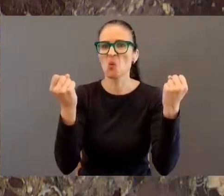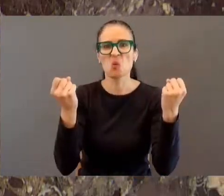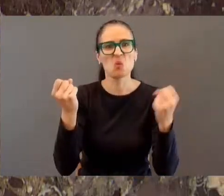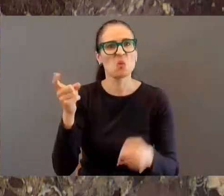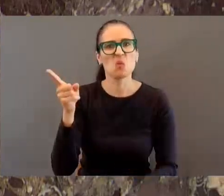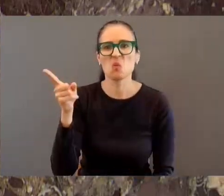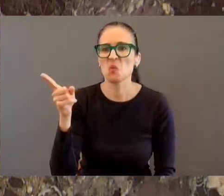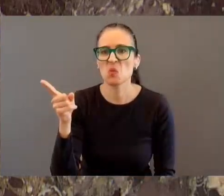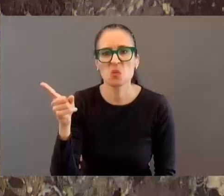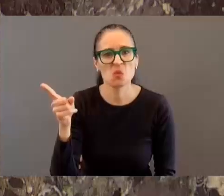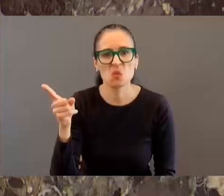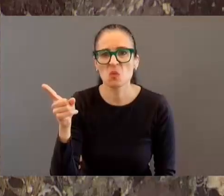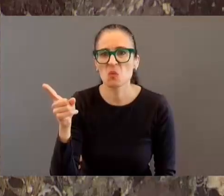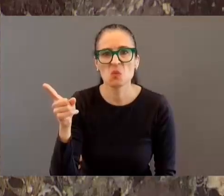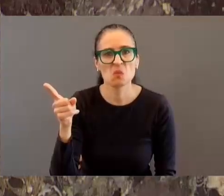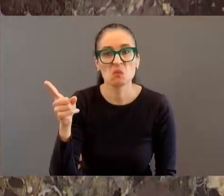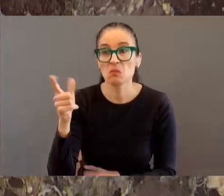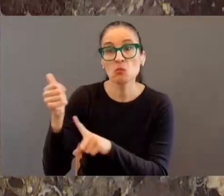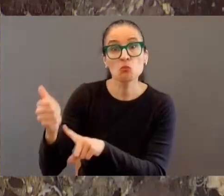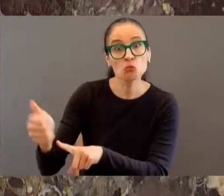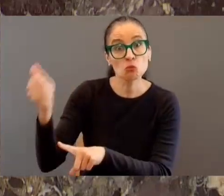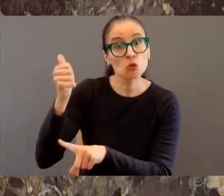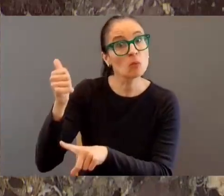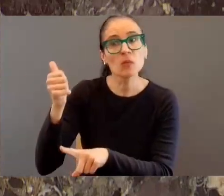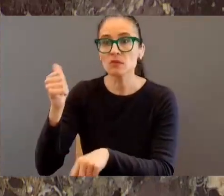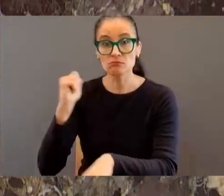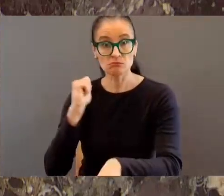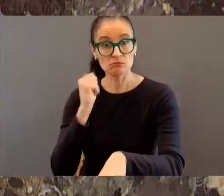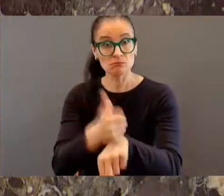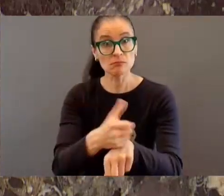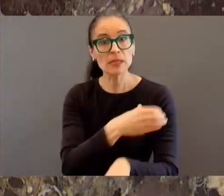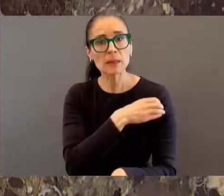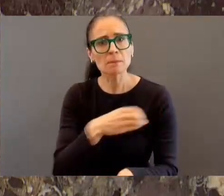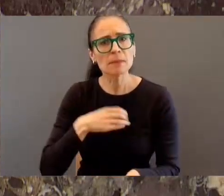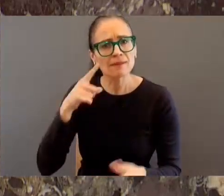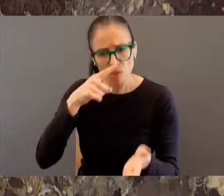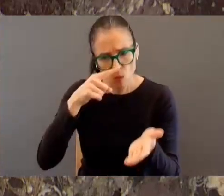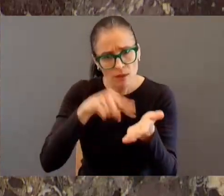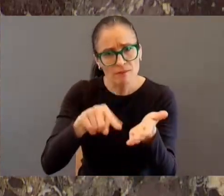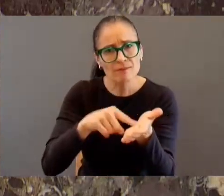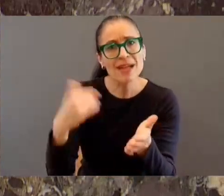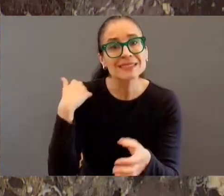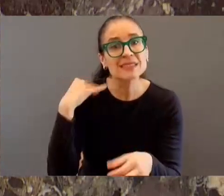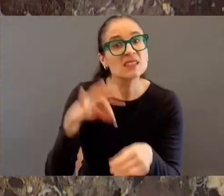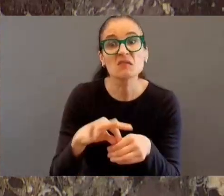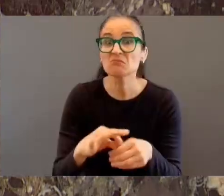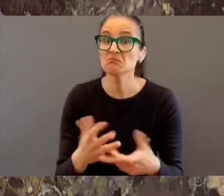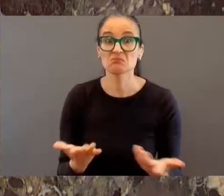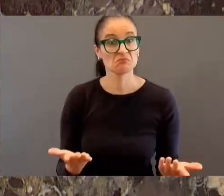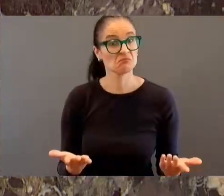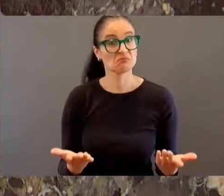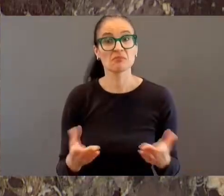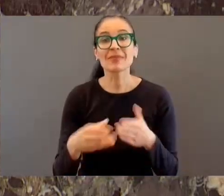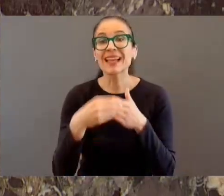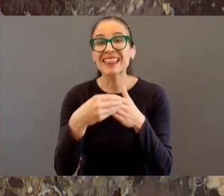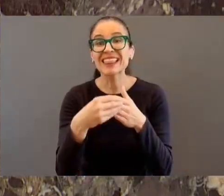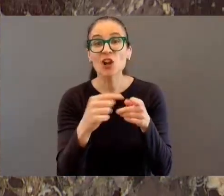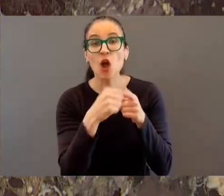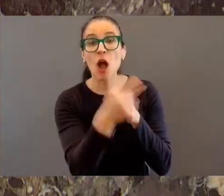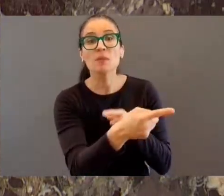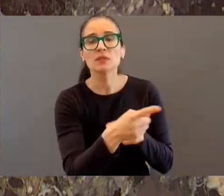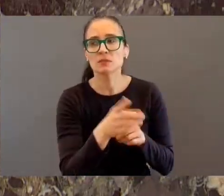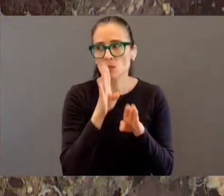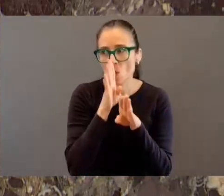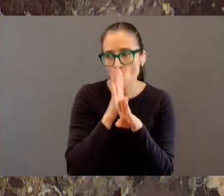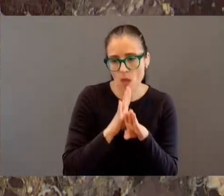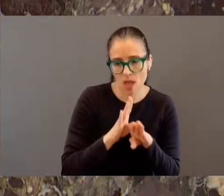investigate the election, and the Leader of the Opposition has been as quiet as a mouse on this issue. Mr. Speaker,